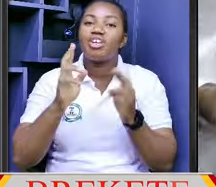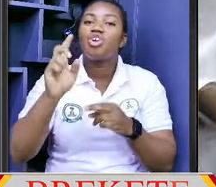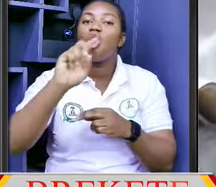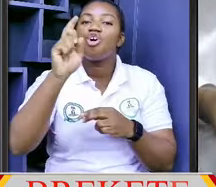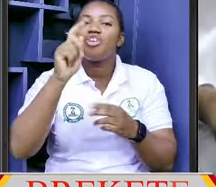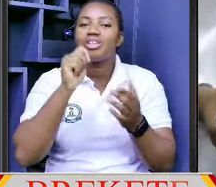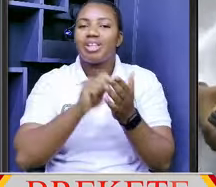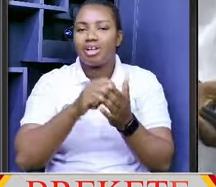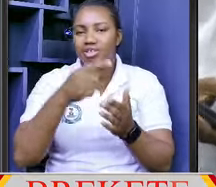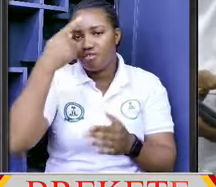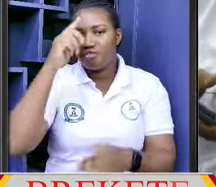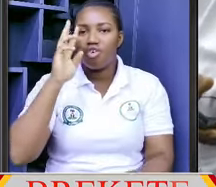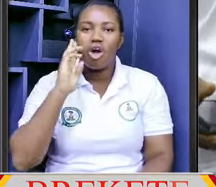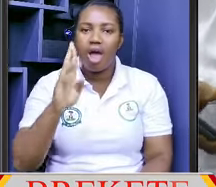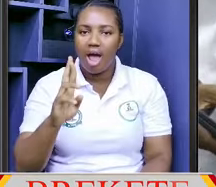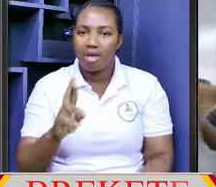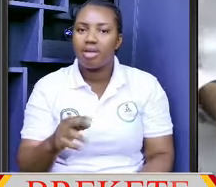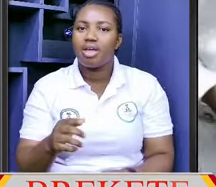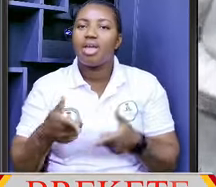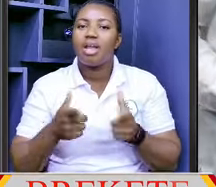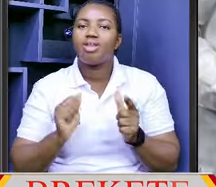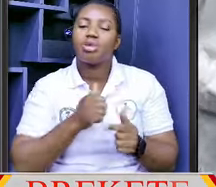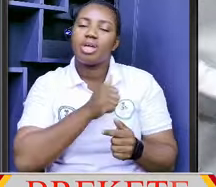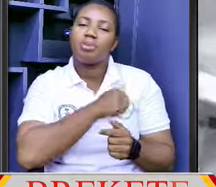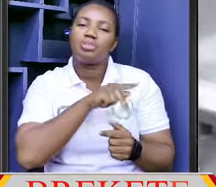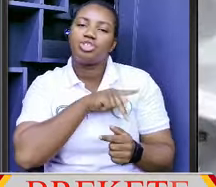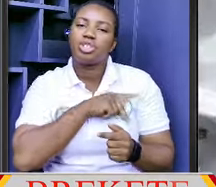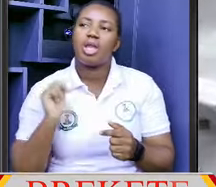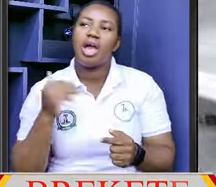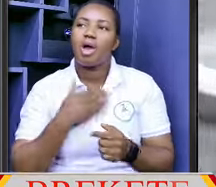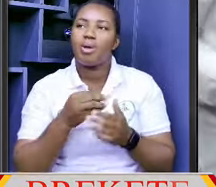naira for her. So make we appreciate ourselves.